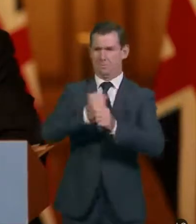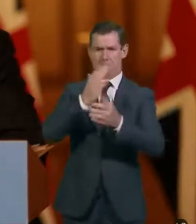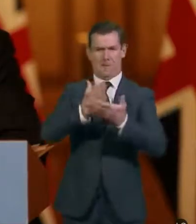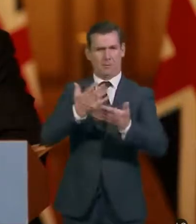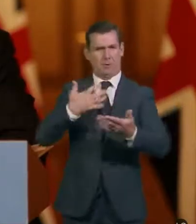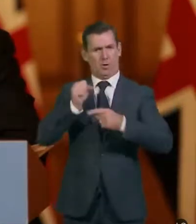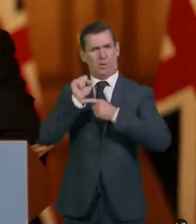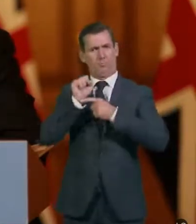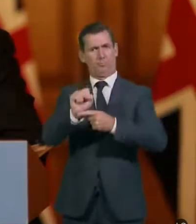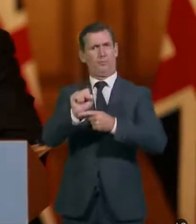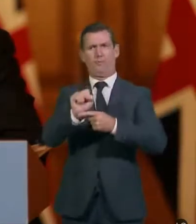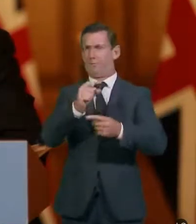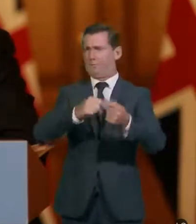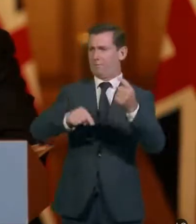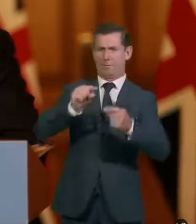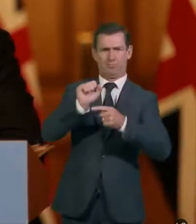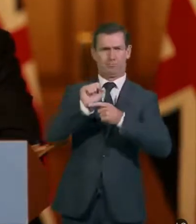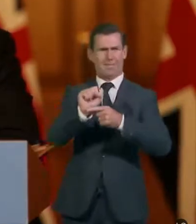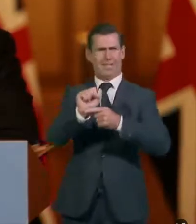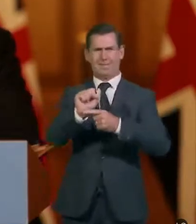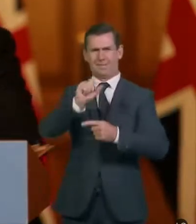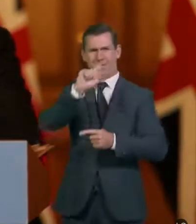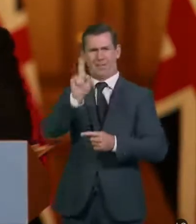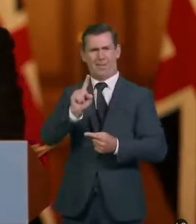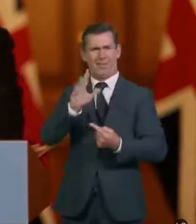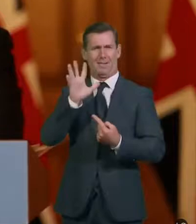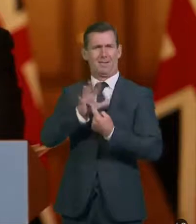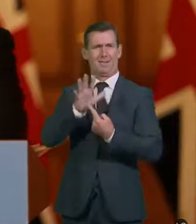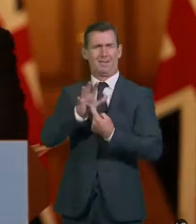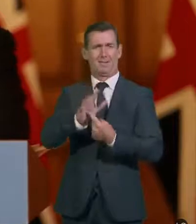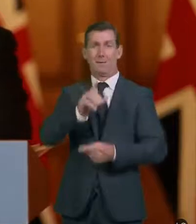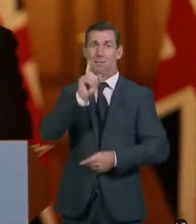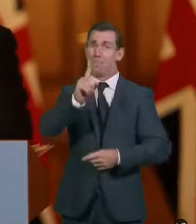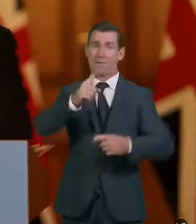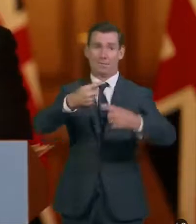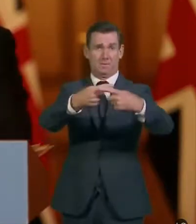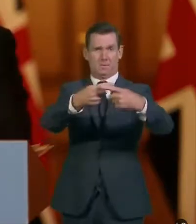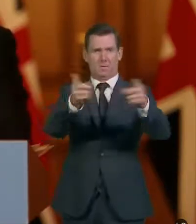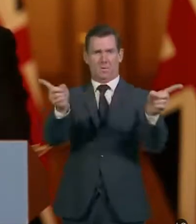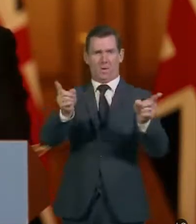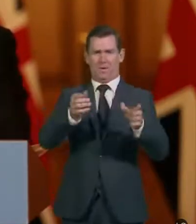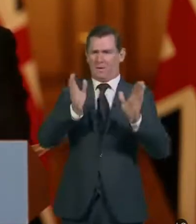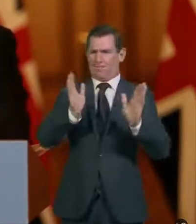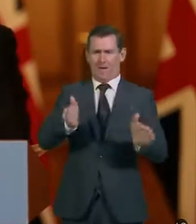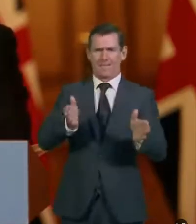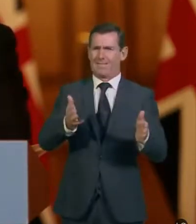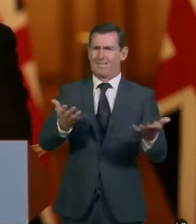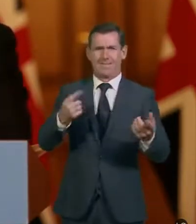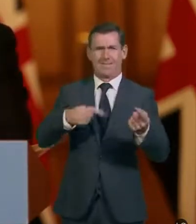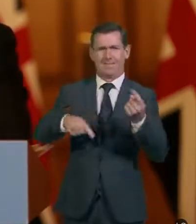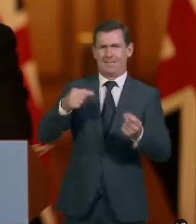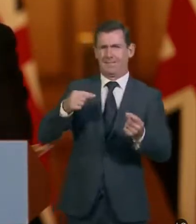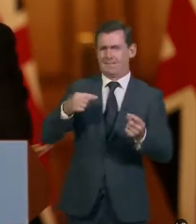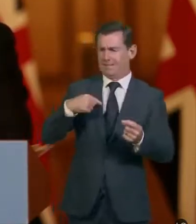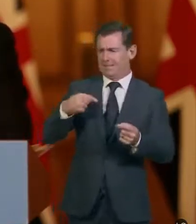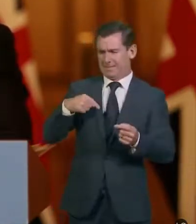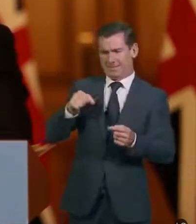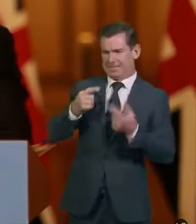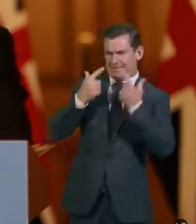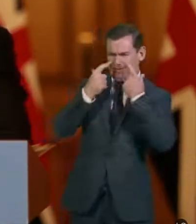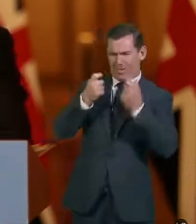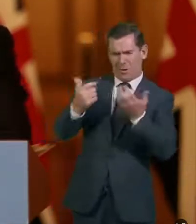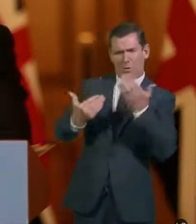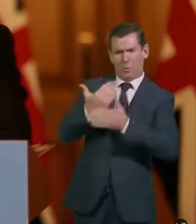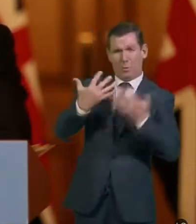it's vital that we all take a cautious approach to this new technology. First, it will